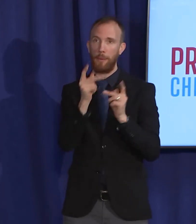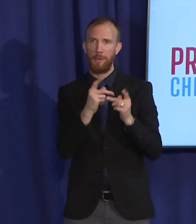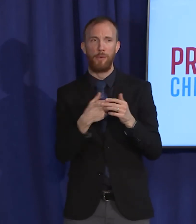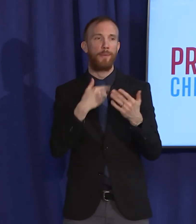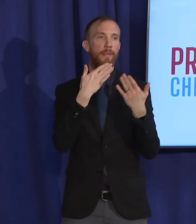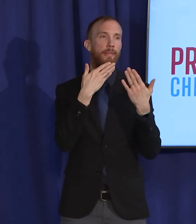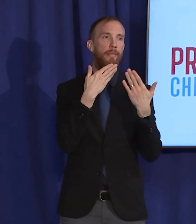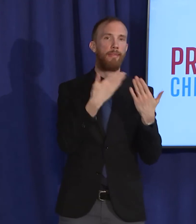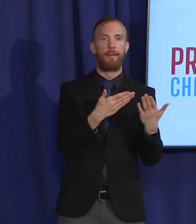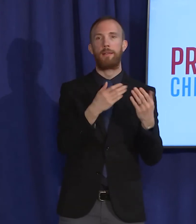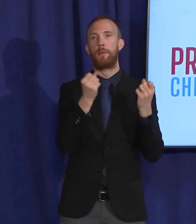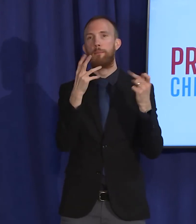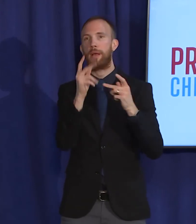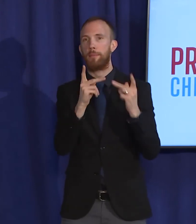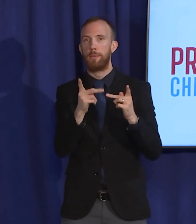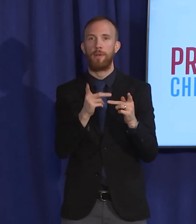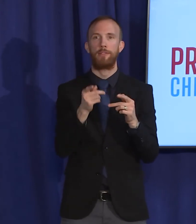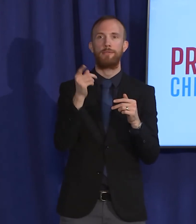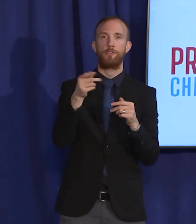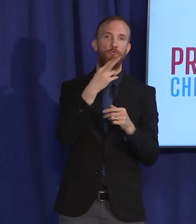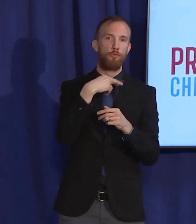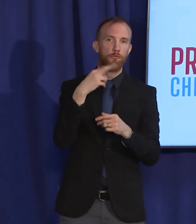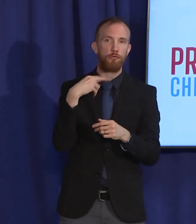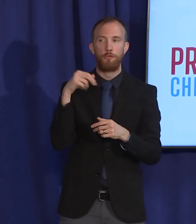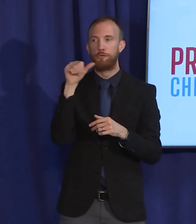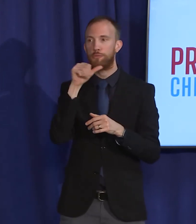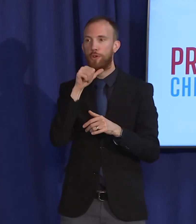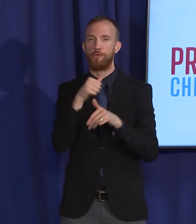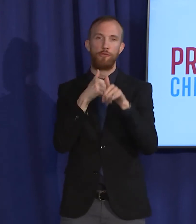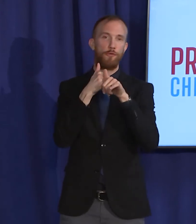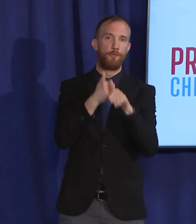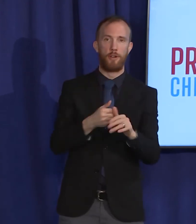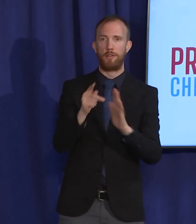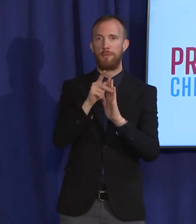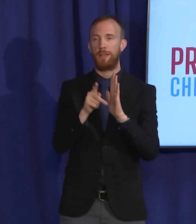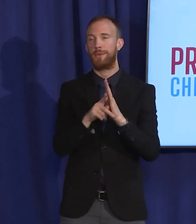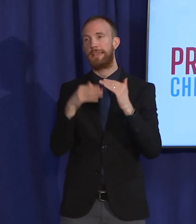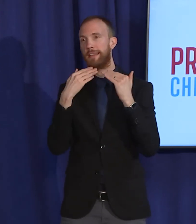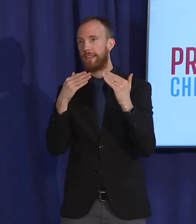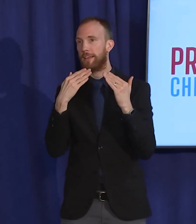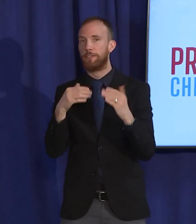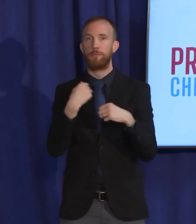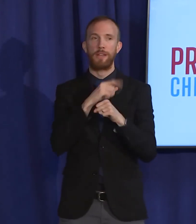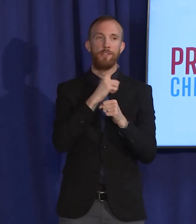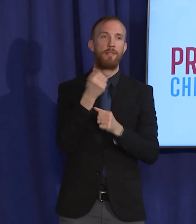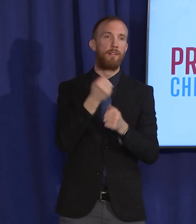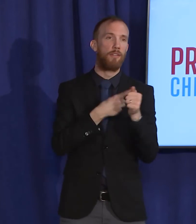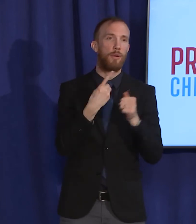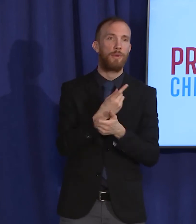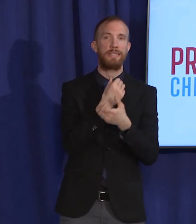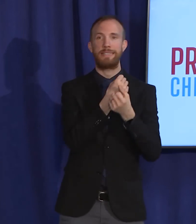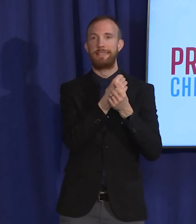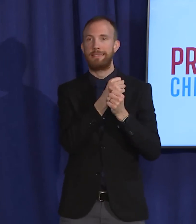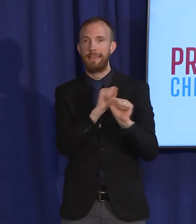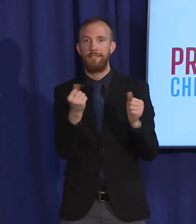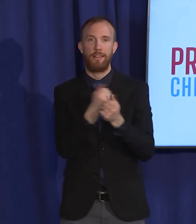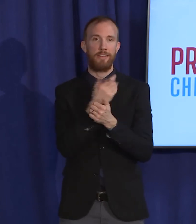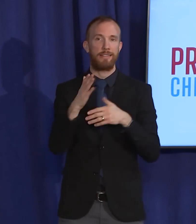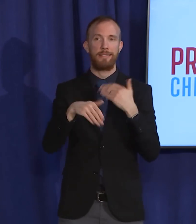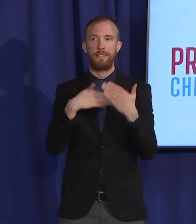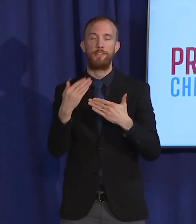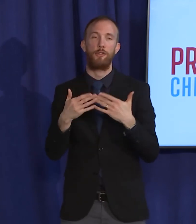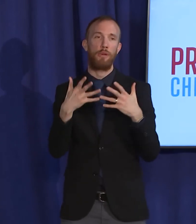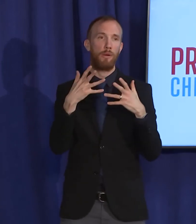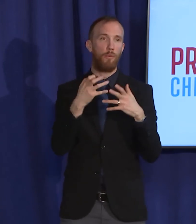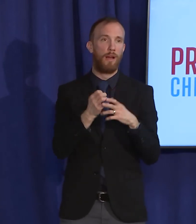making sure that the COVID restrictions that are in place just to keep people safe, just to keep us moving forward. All we want to do is to continue to